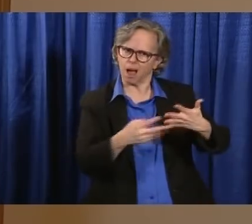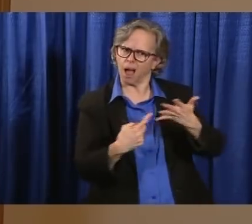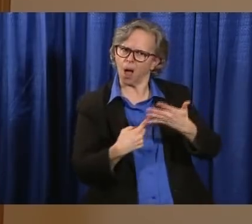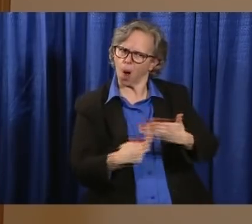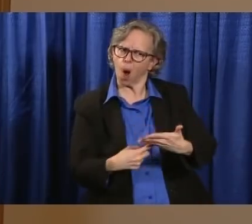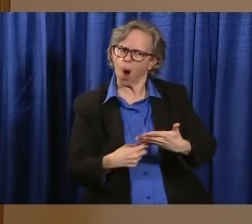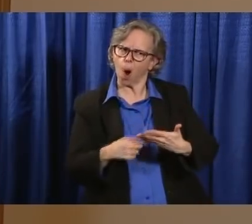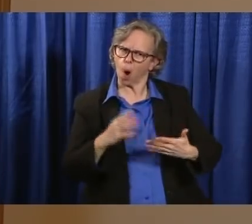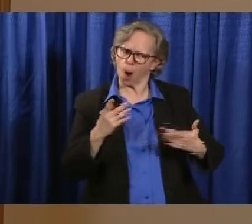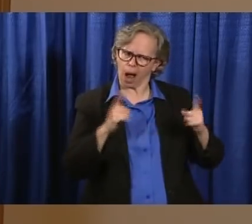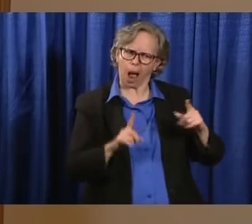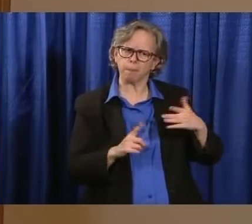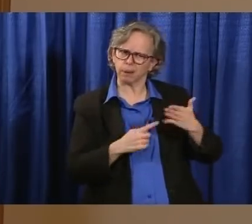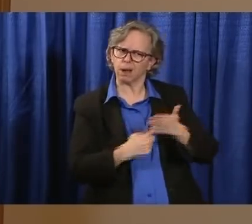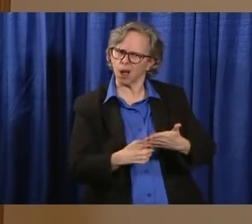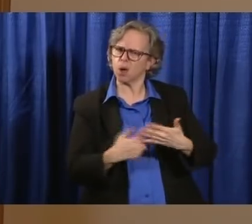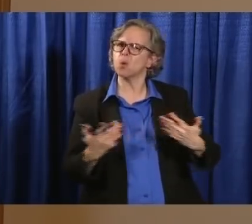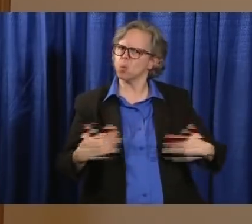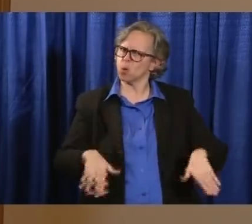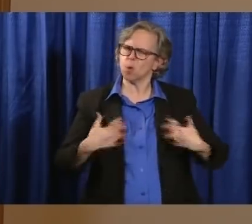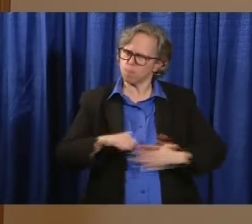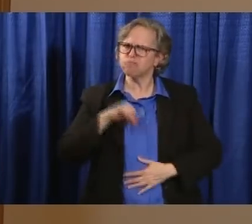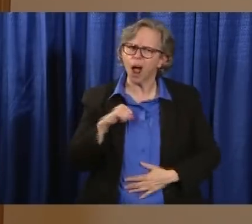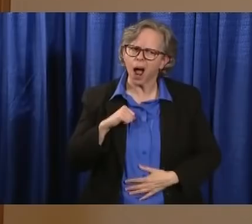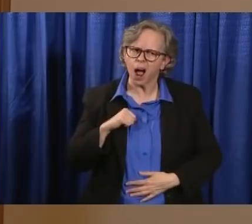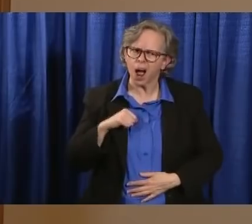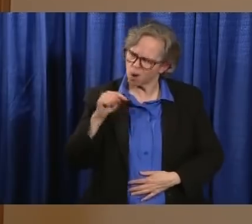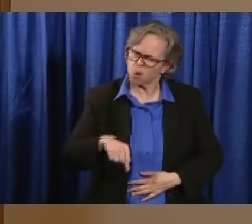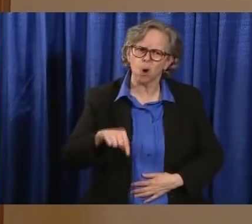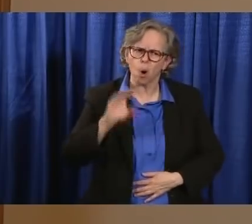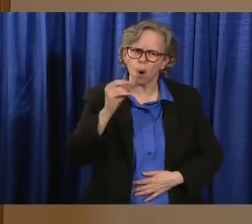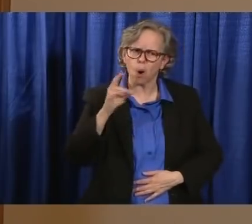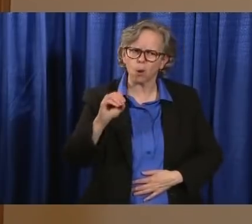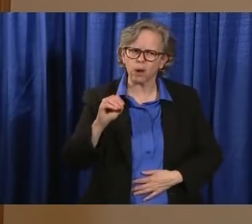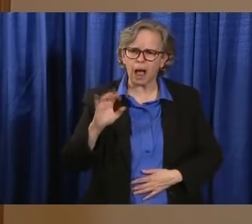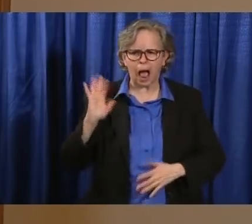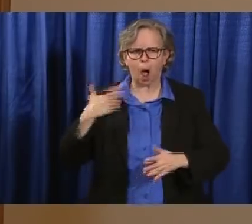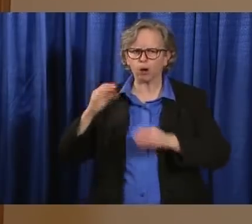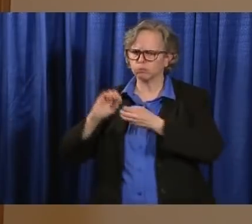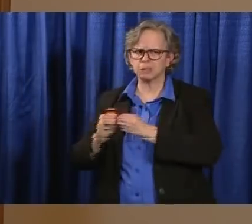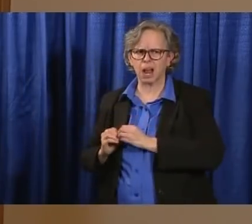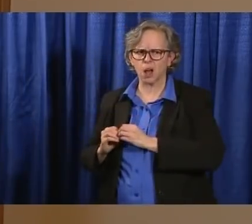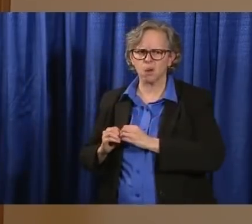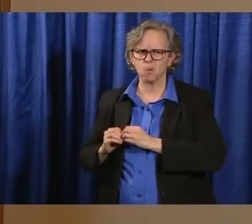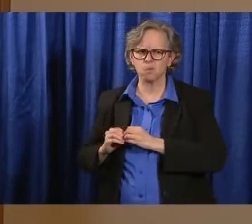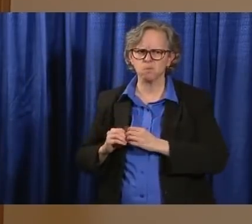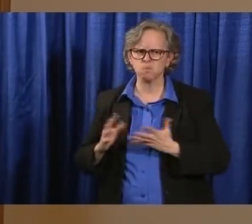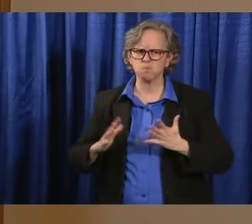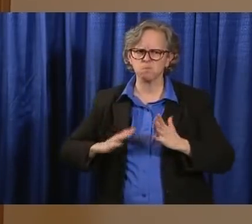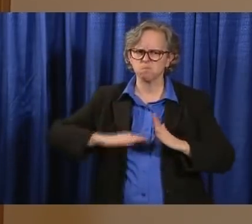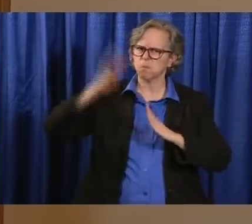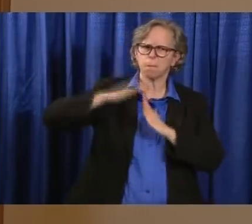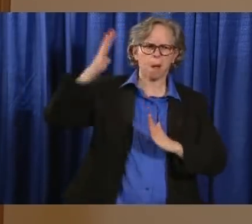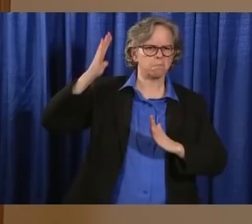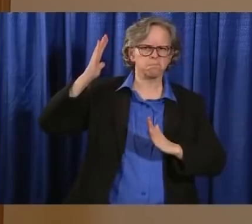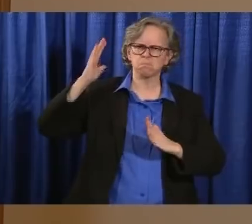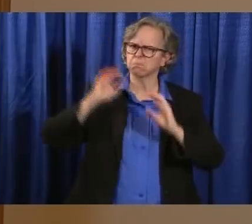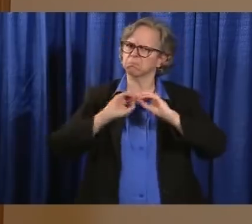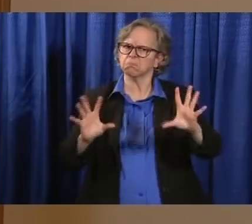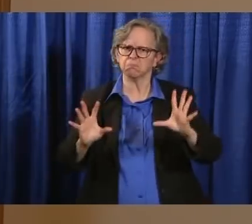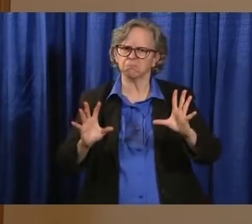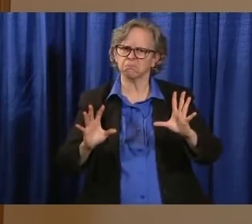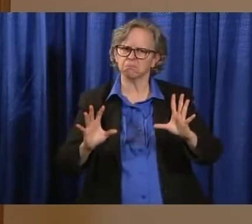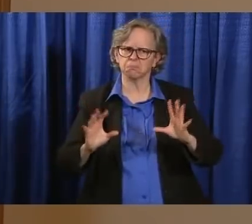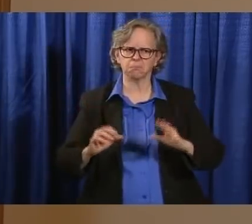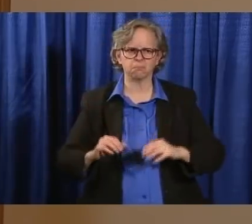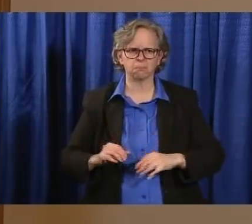think we have some of the most sound data out there, and I look forward to sharing more of that in the days to come. And this is our famous curve,